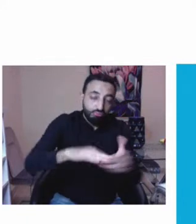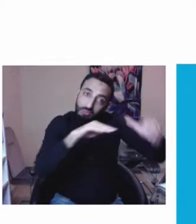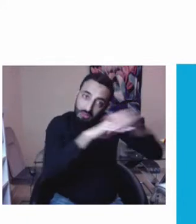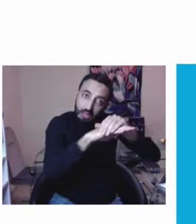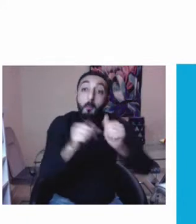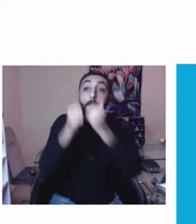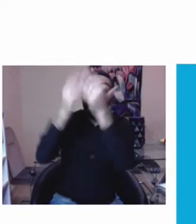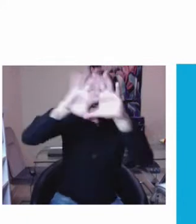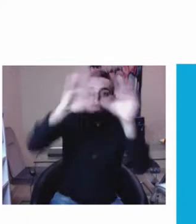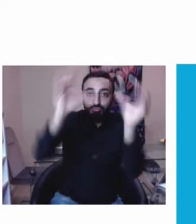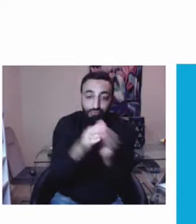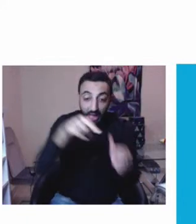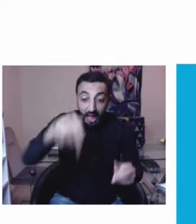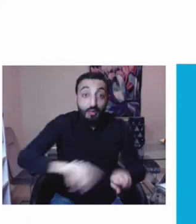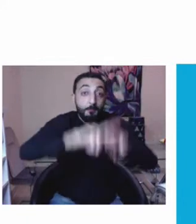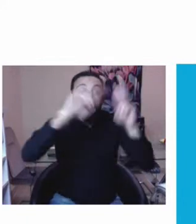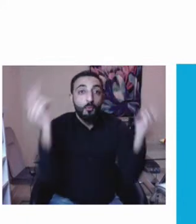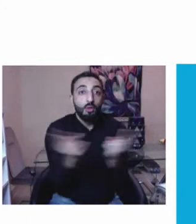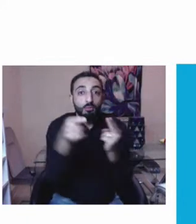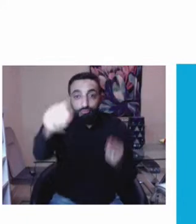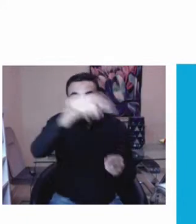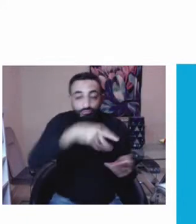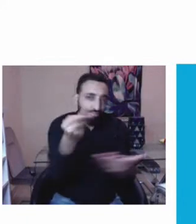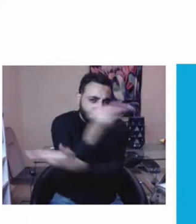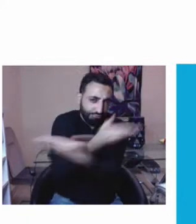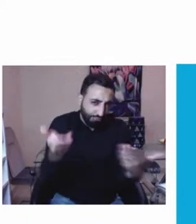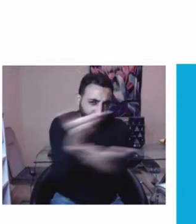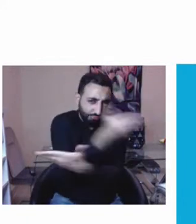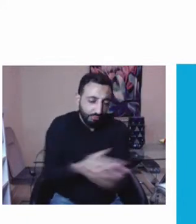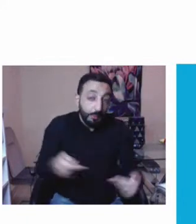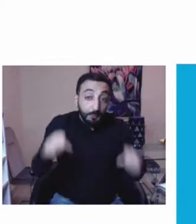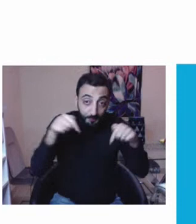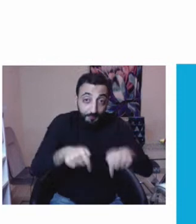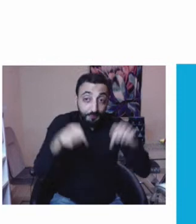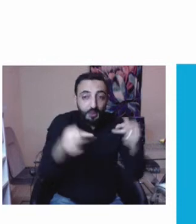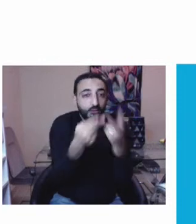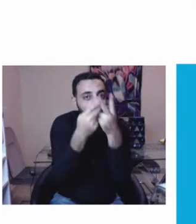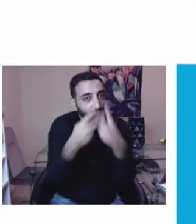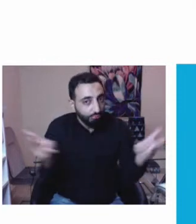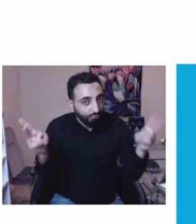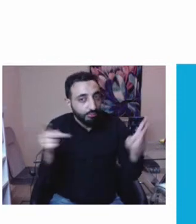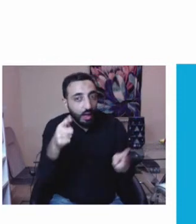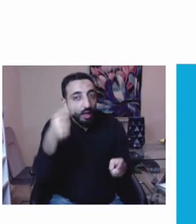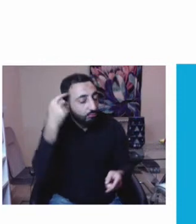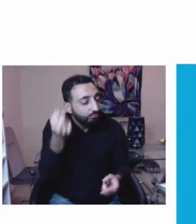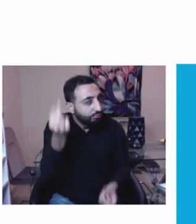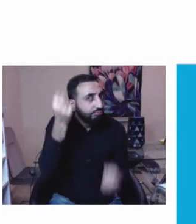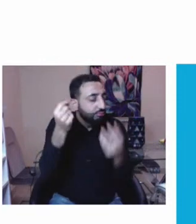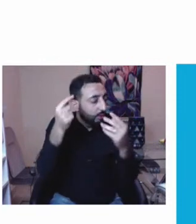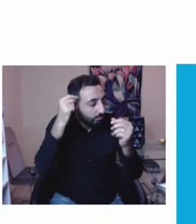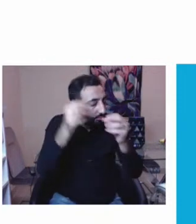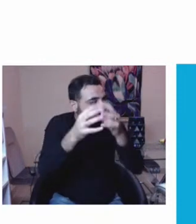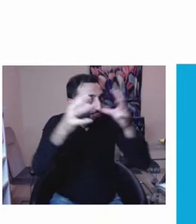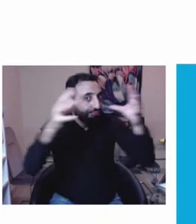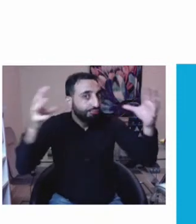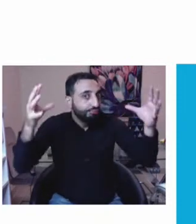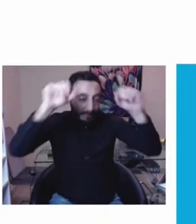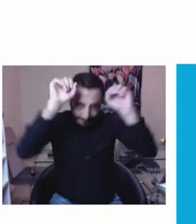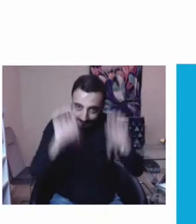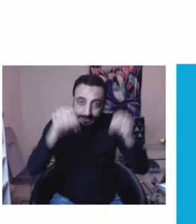trust-building exercises where we can open to share and exchange. So we very much thank the contributions of all the